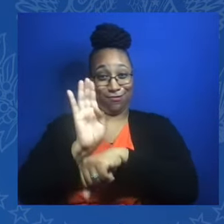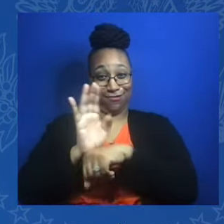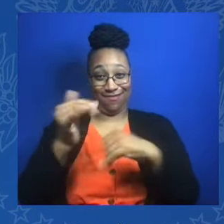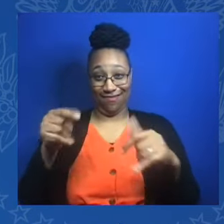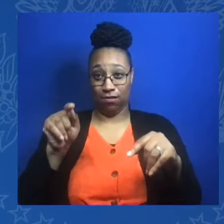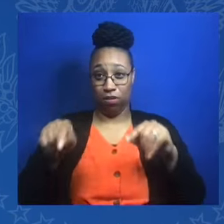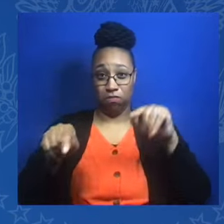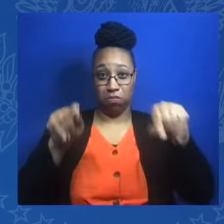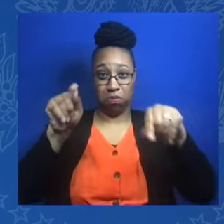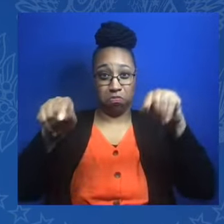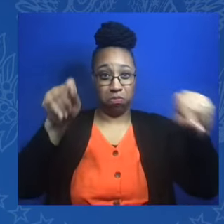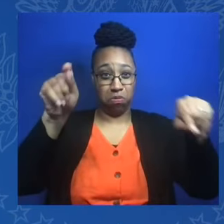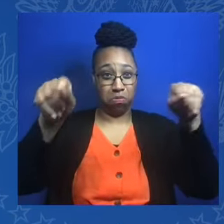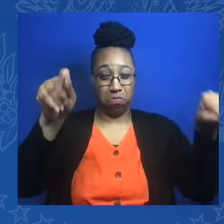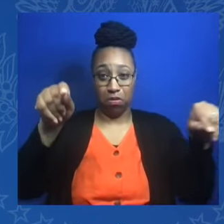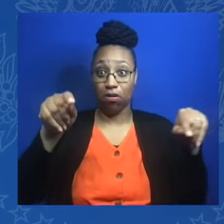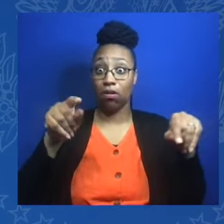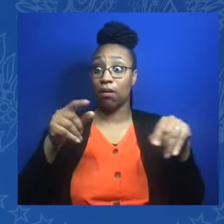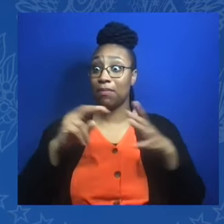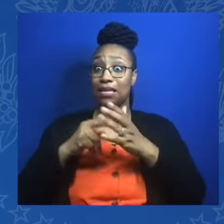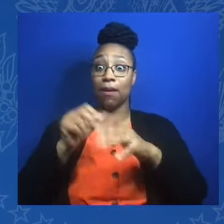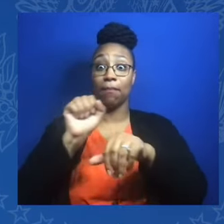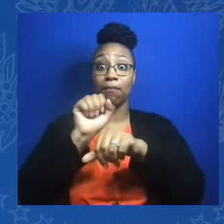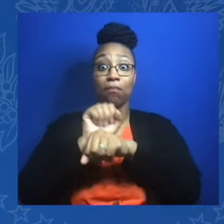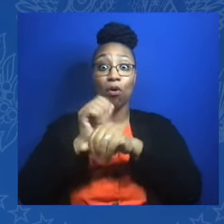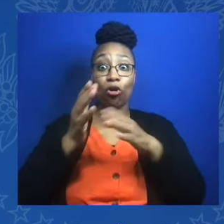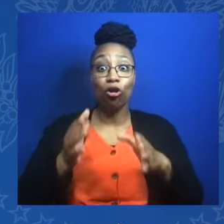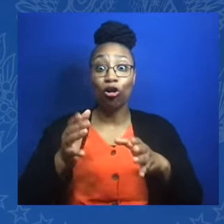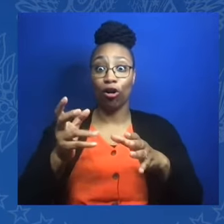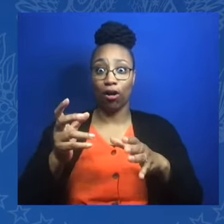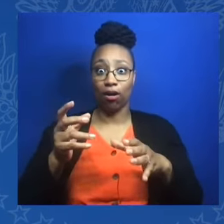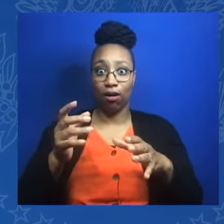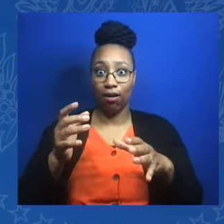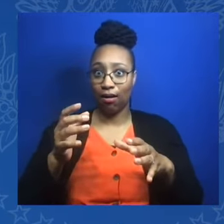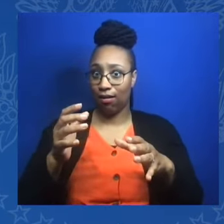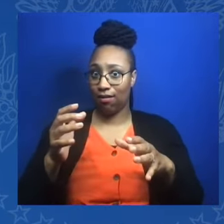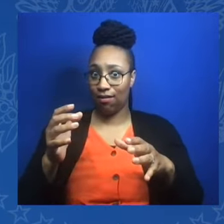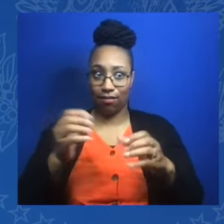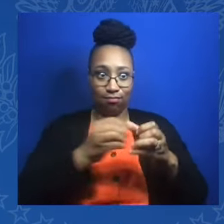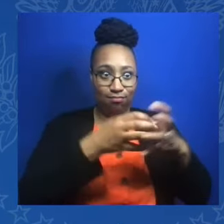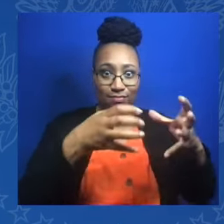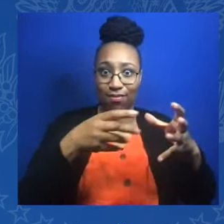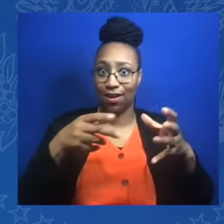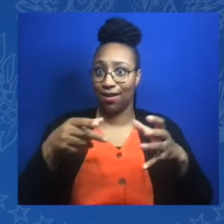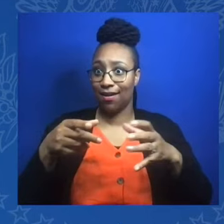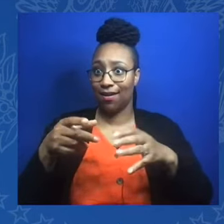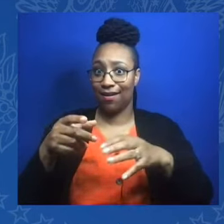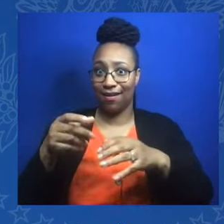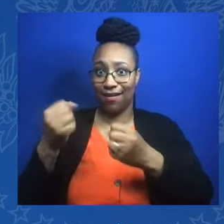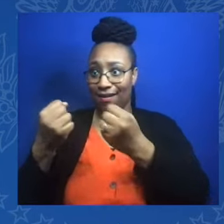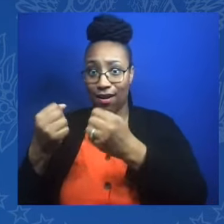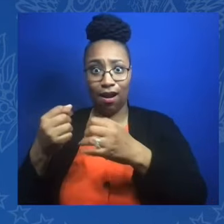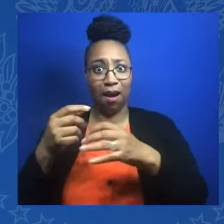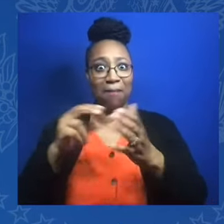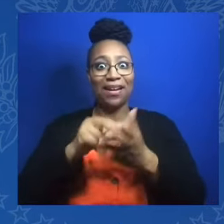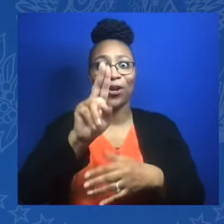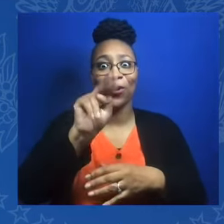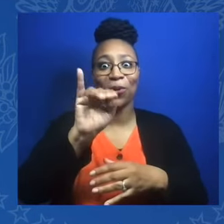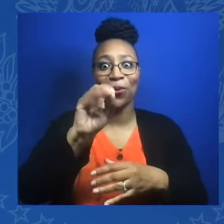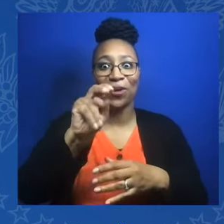pro-union president America's ever had. No. And I speak to a hell of a lot of Canadian union